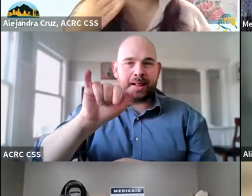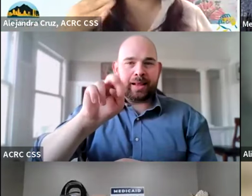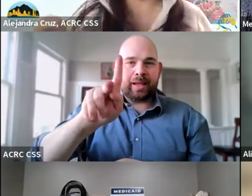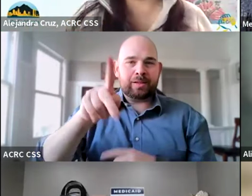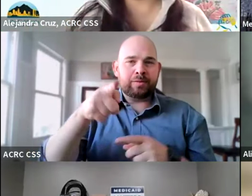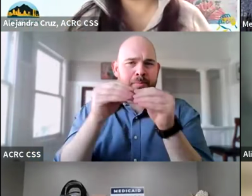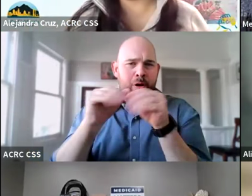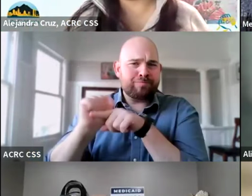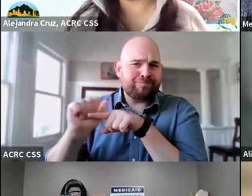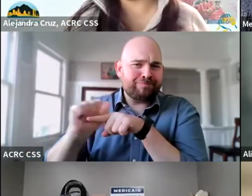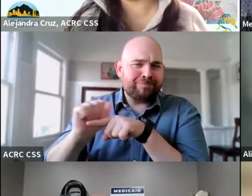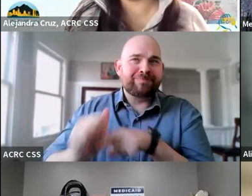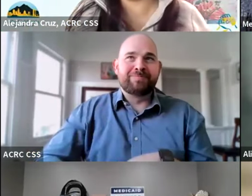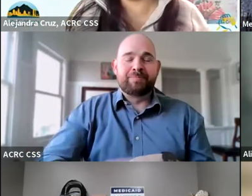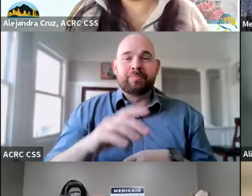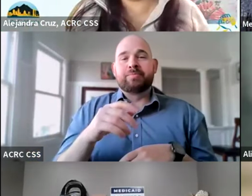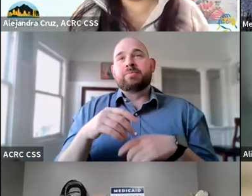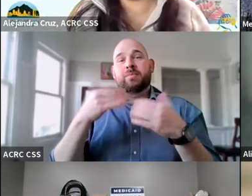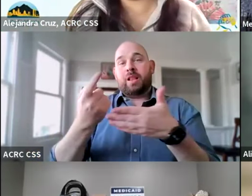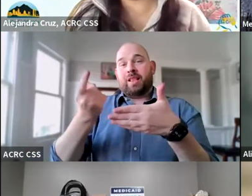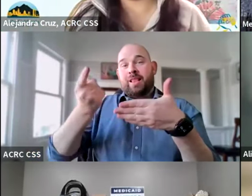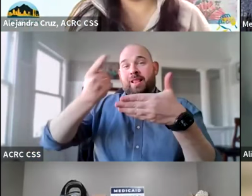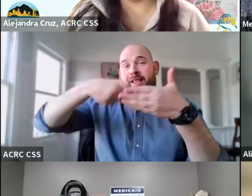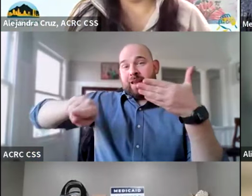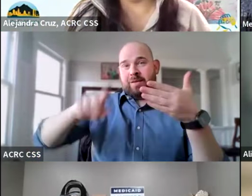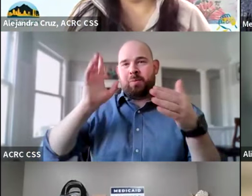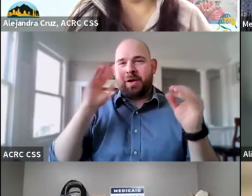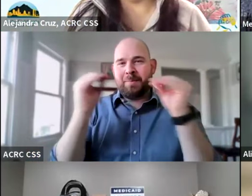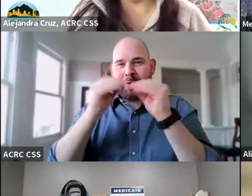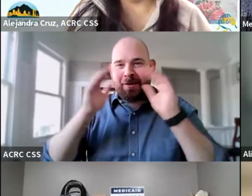Good job. So I'll make sure to send that link so you can practice some more.